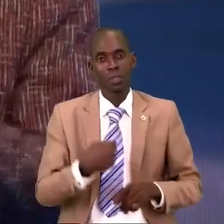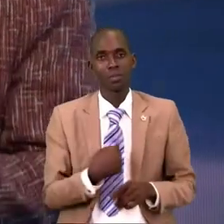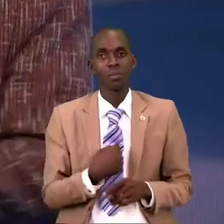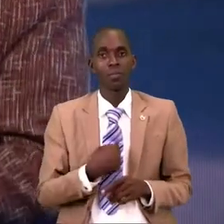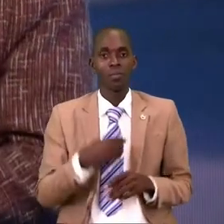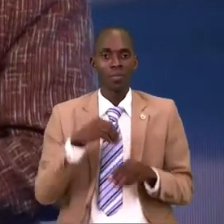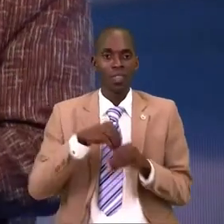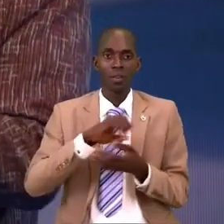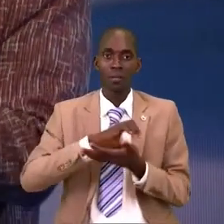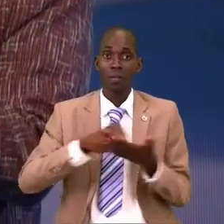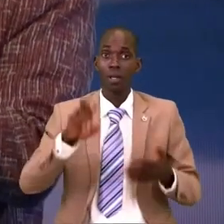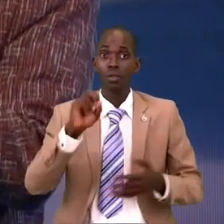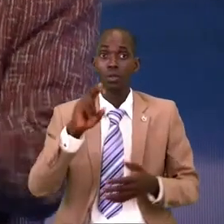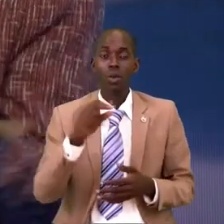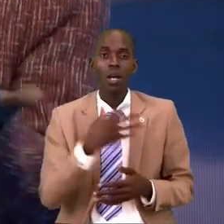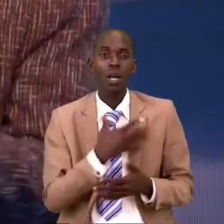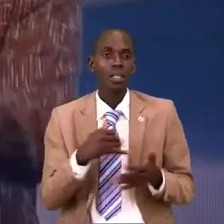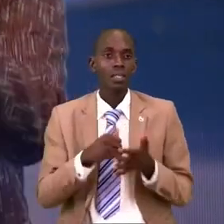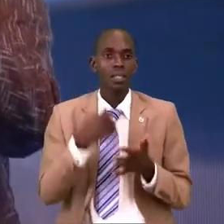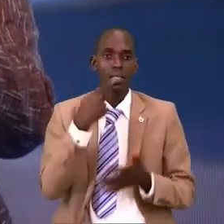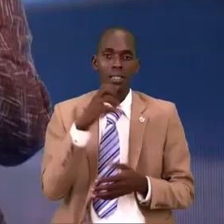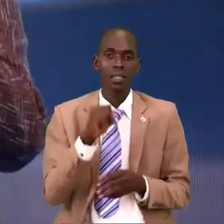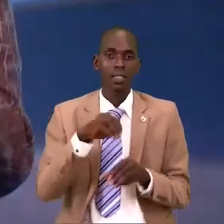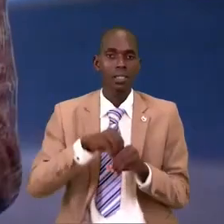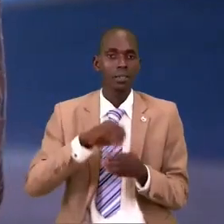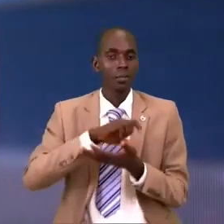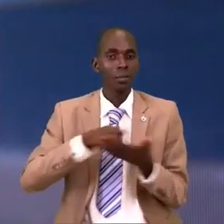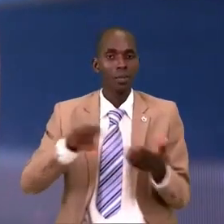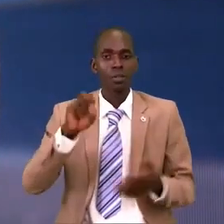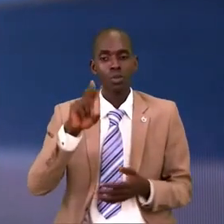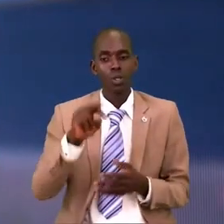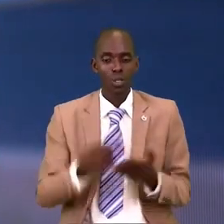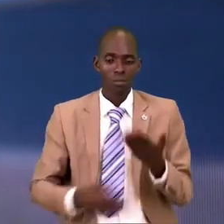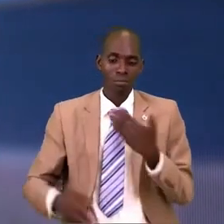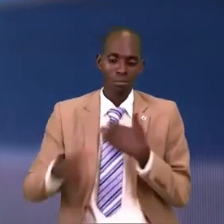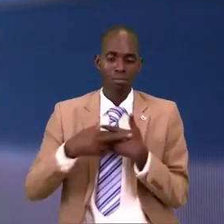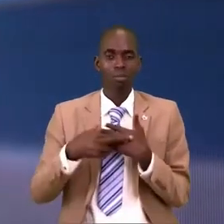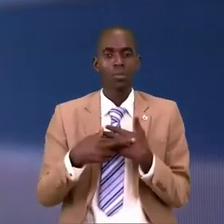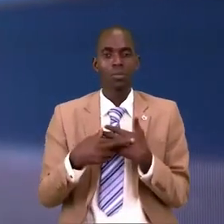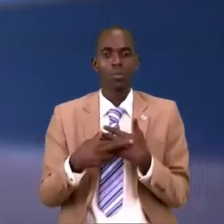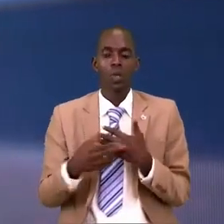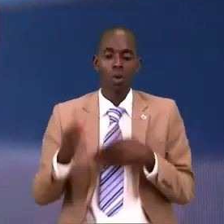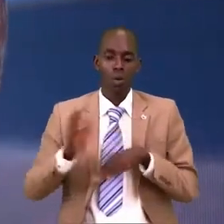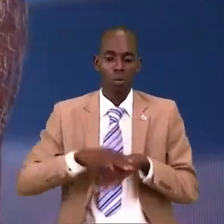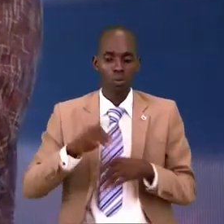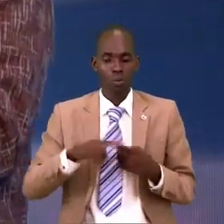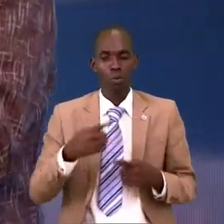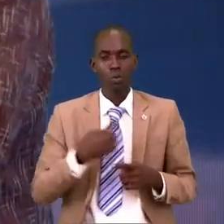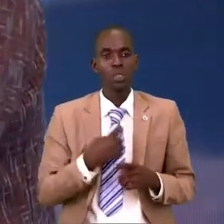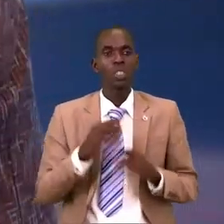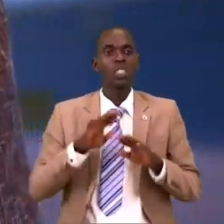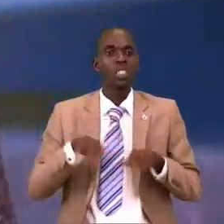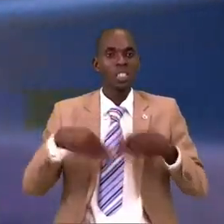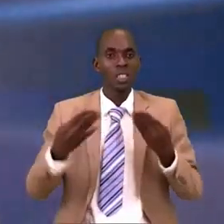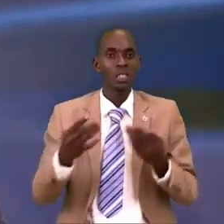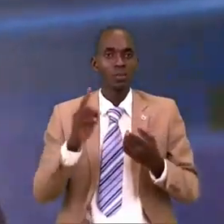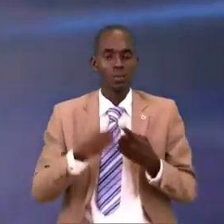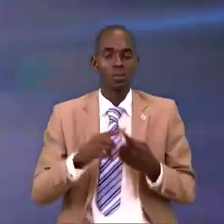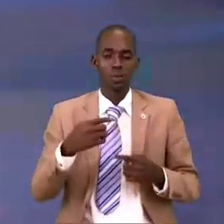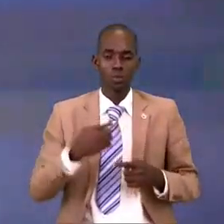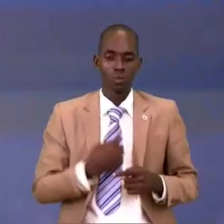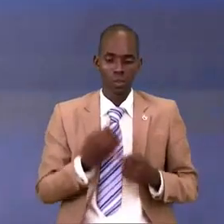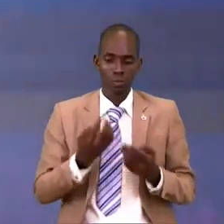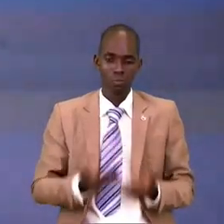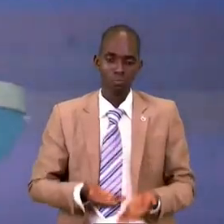give unto me, grant unto me, restore unto me the joy of thy salvation.